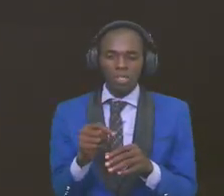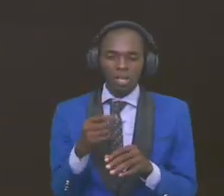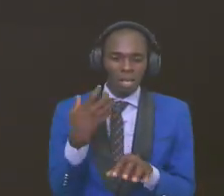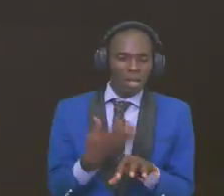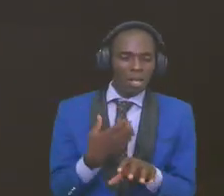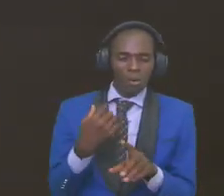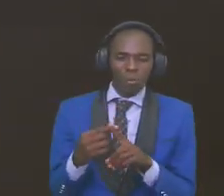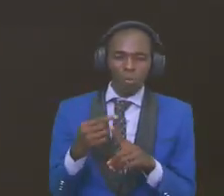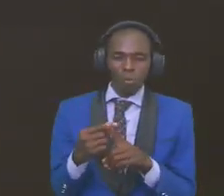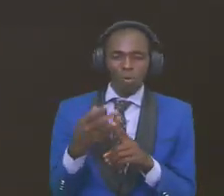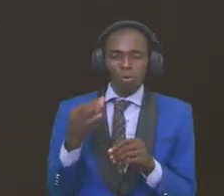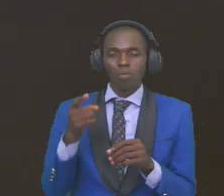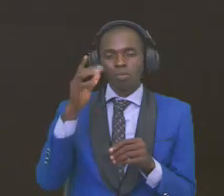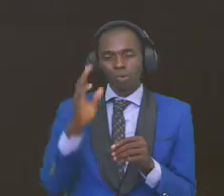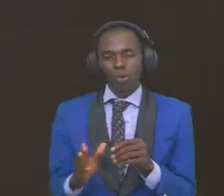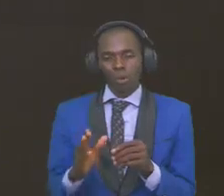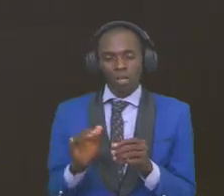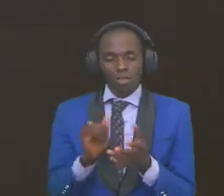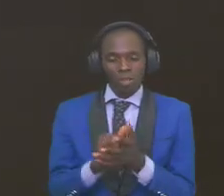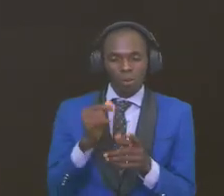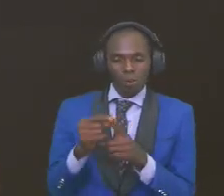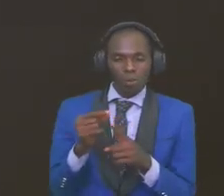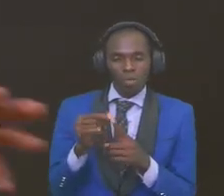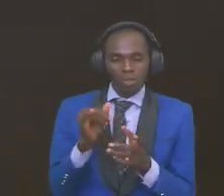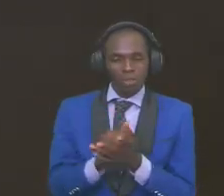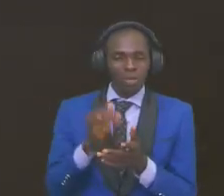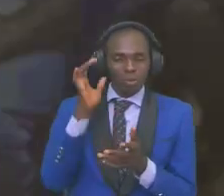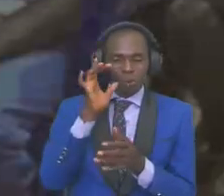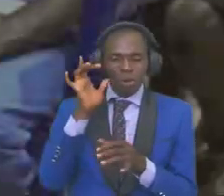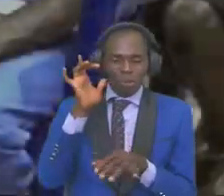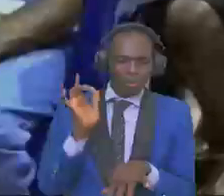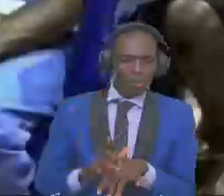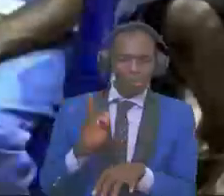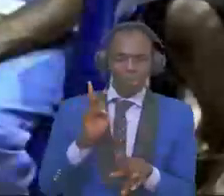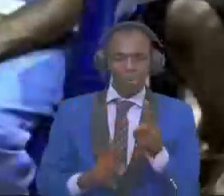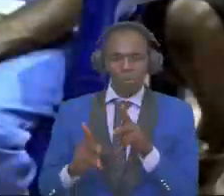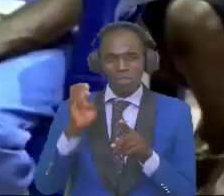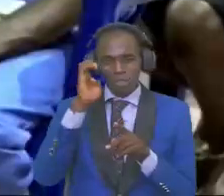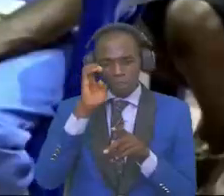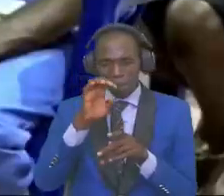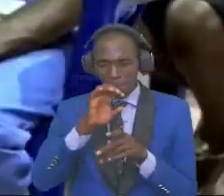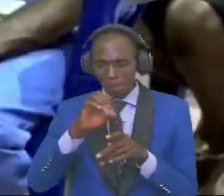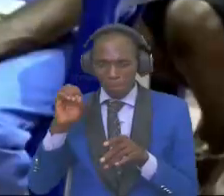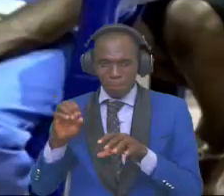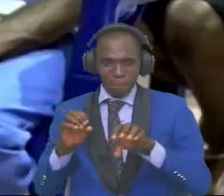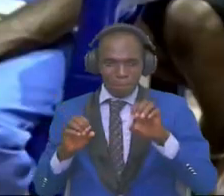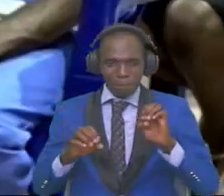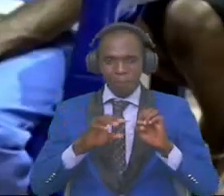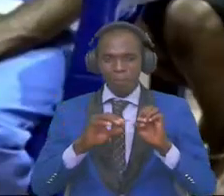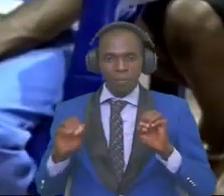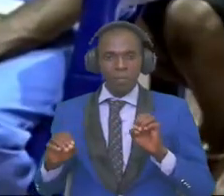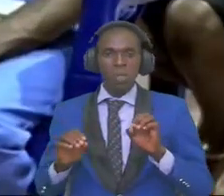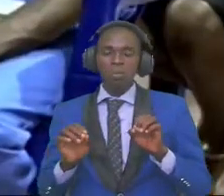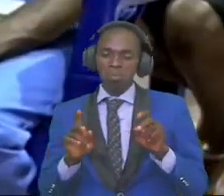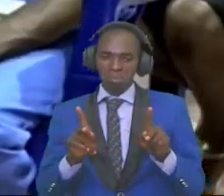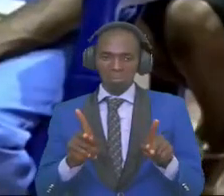will prick people and pinch them, he cuts it off. All right, if that is how